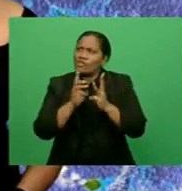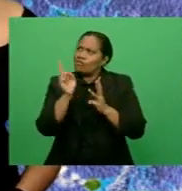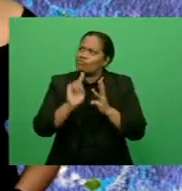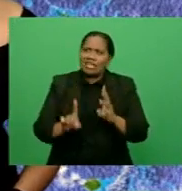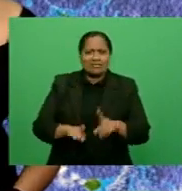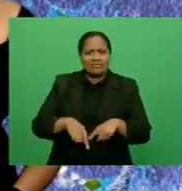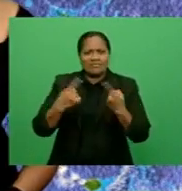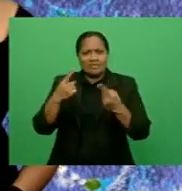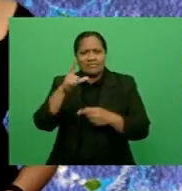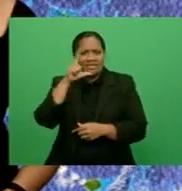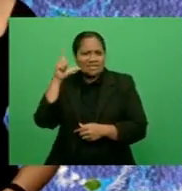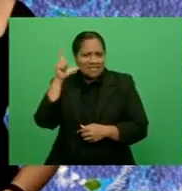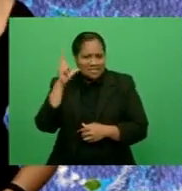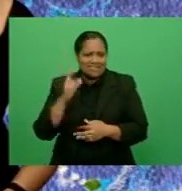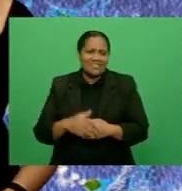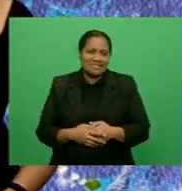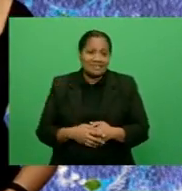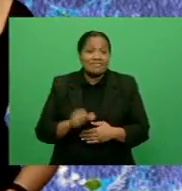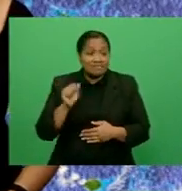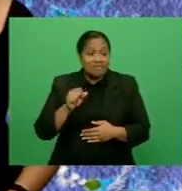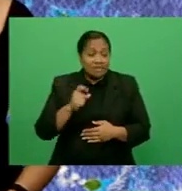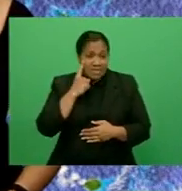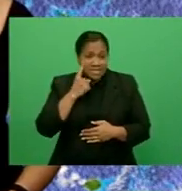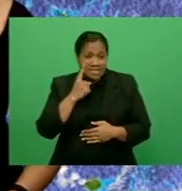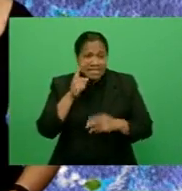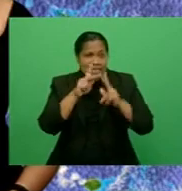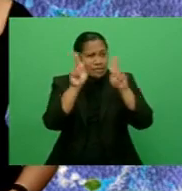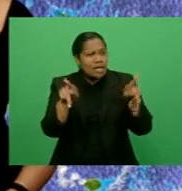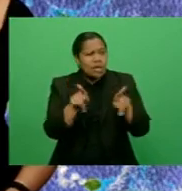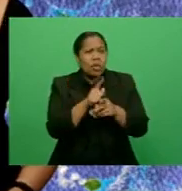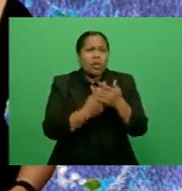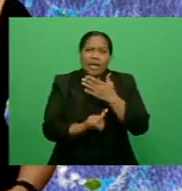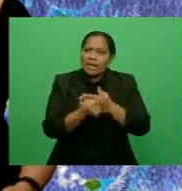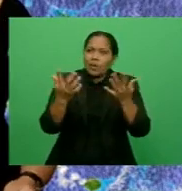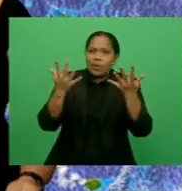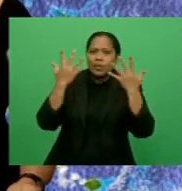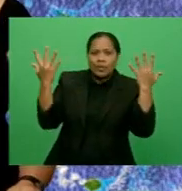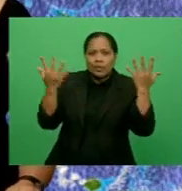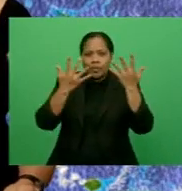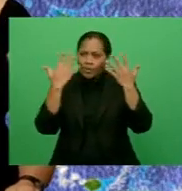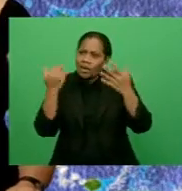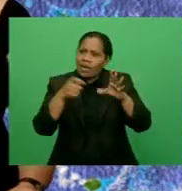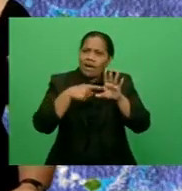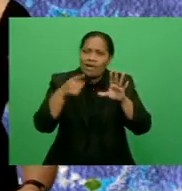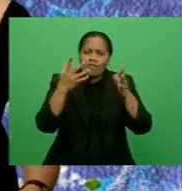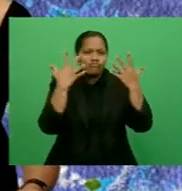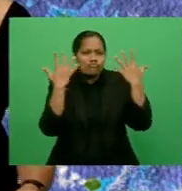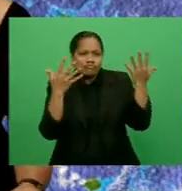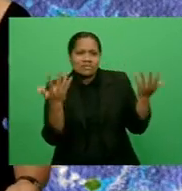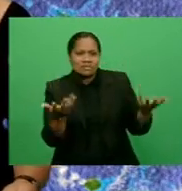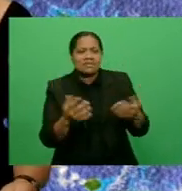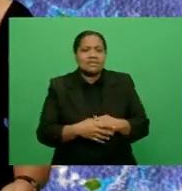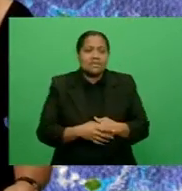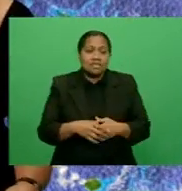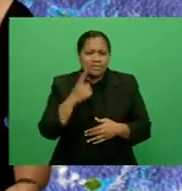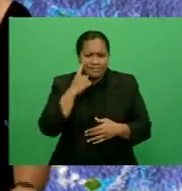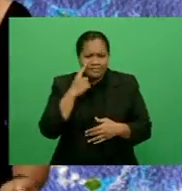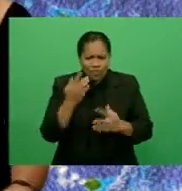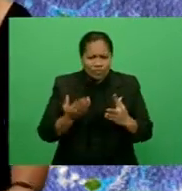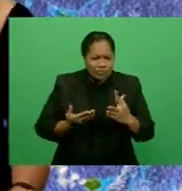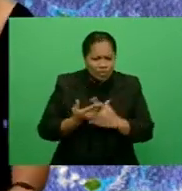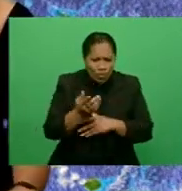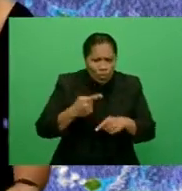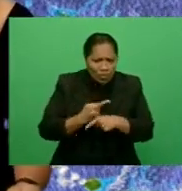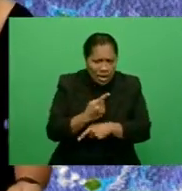sunshine is in the picture. It's still a bit windy out there. We're almost through to the week's hill and hope there's some